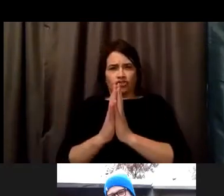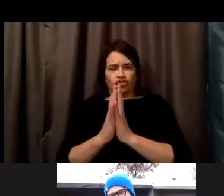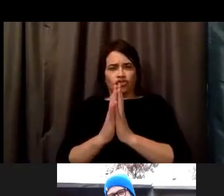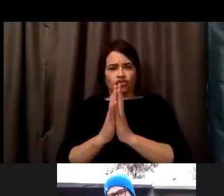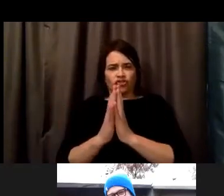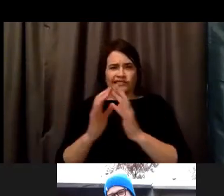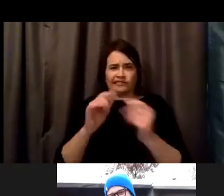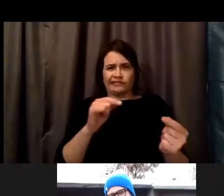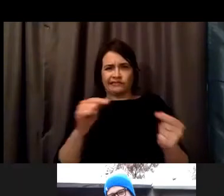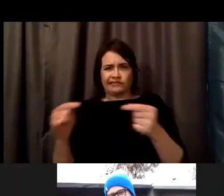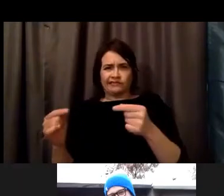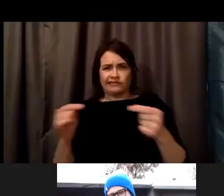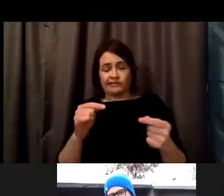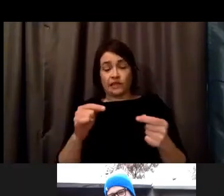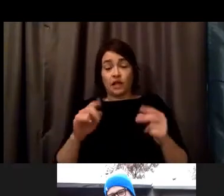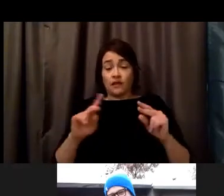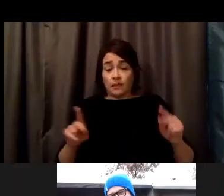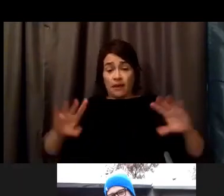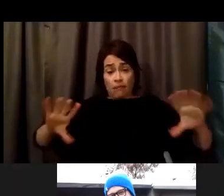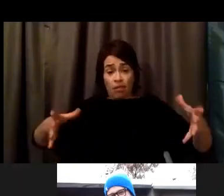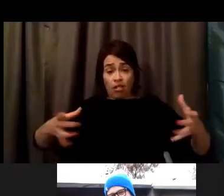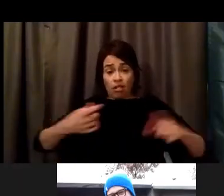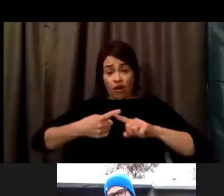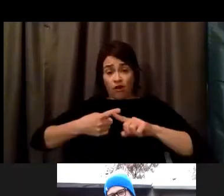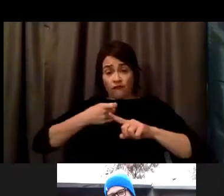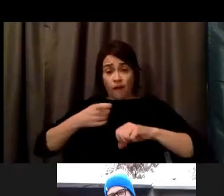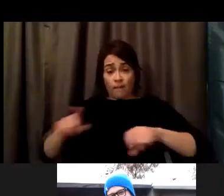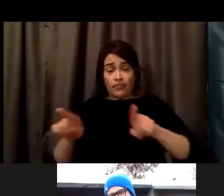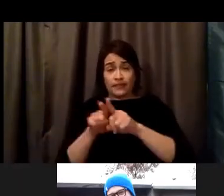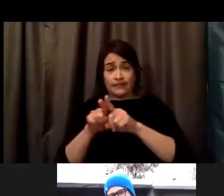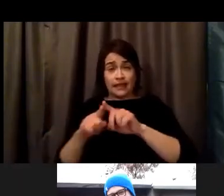people from the same country, but with very